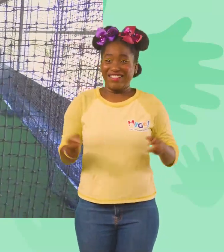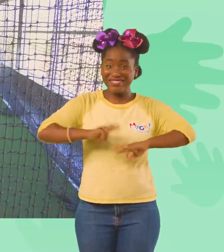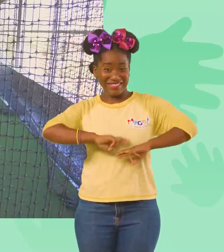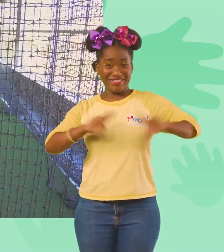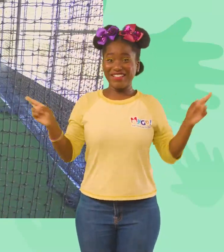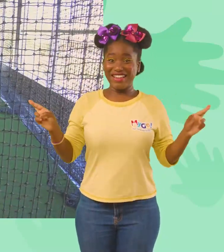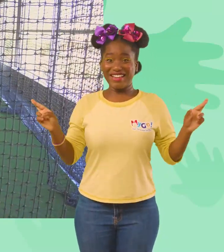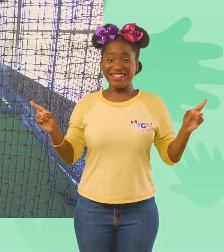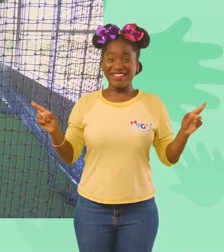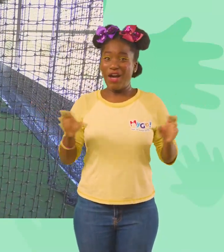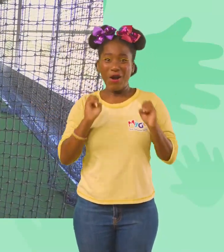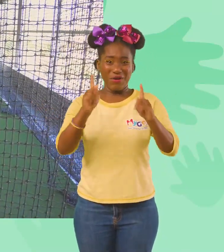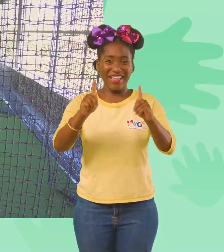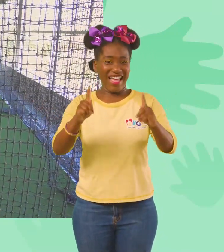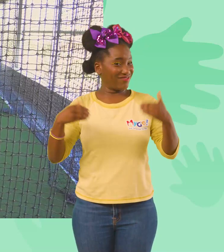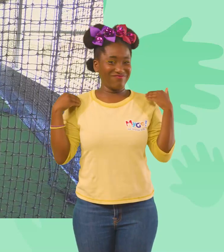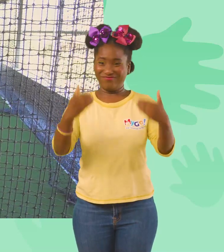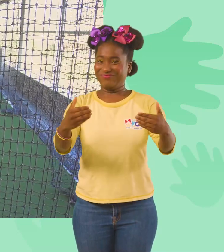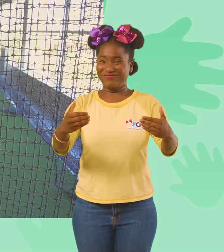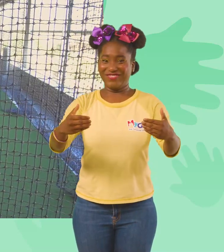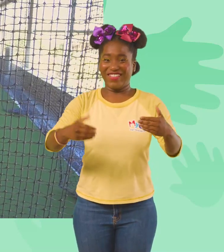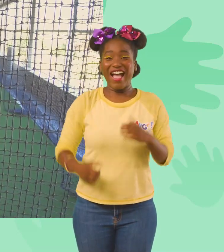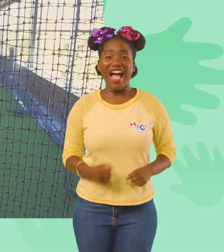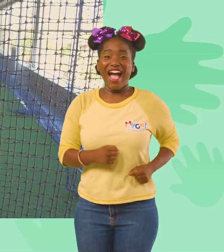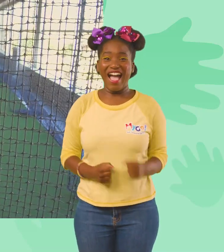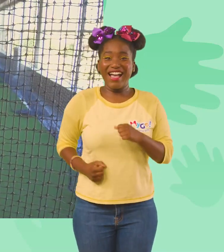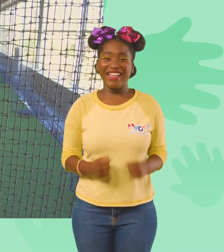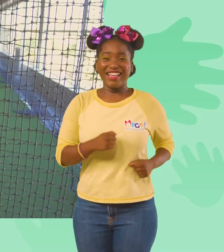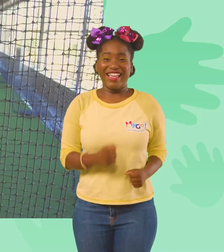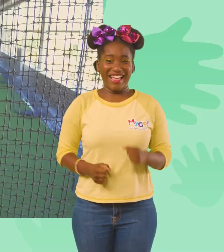All right, I'm ready. Okay, Blippi, here we go.